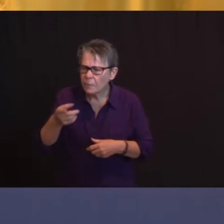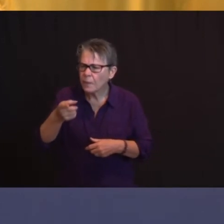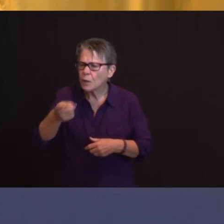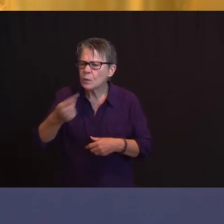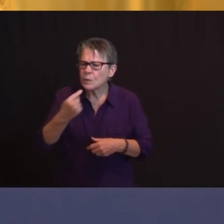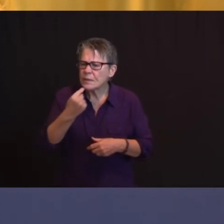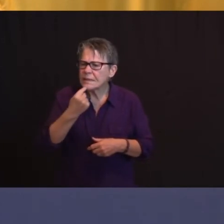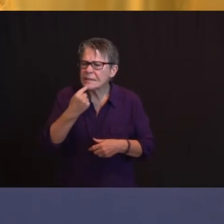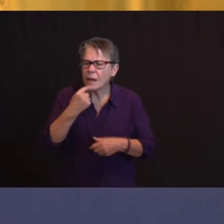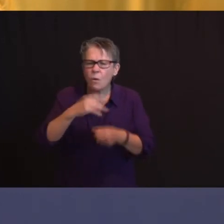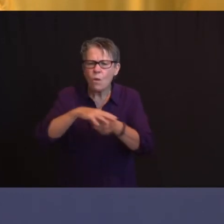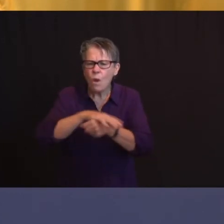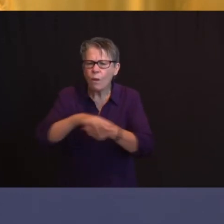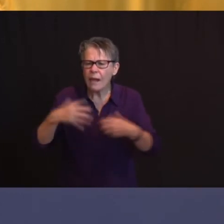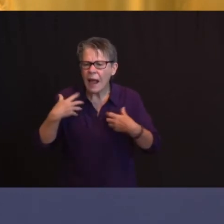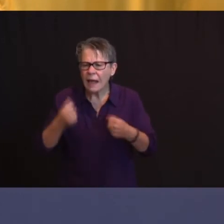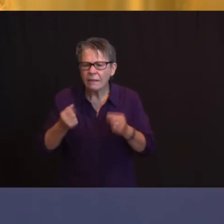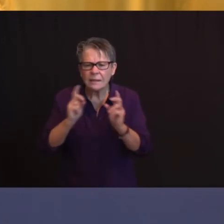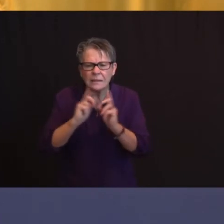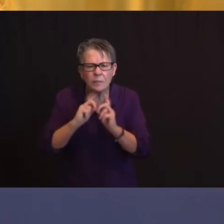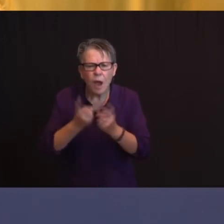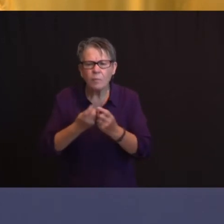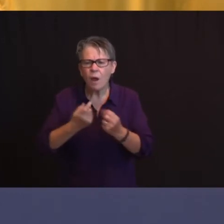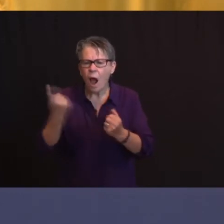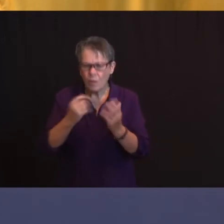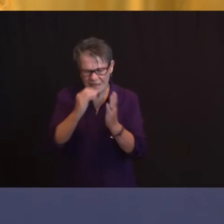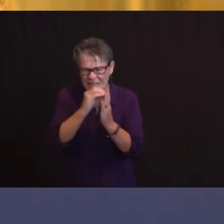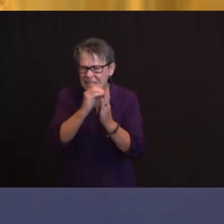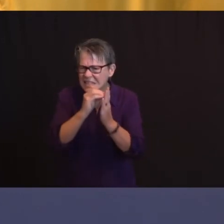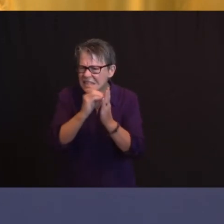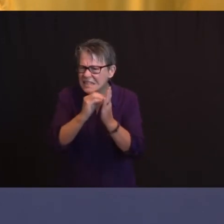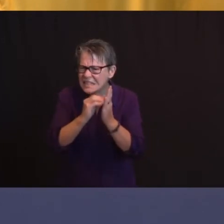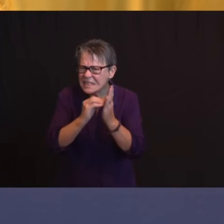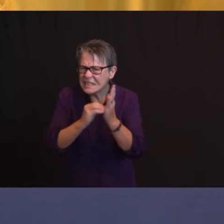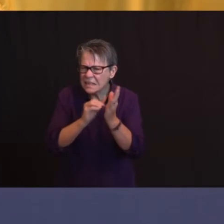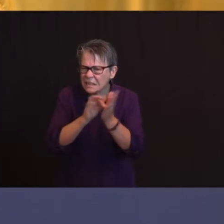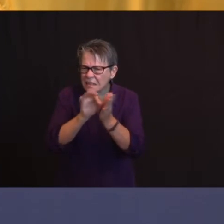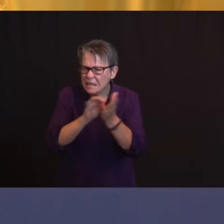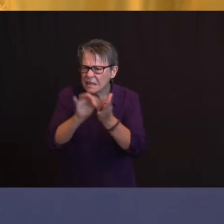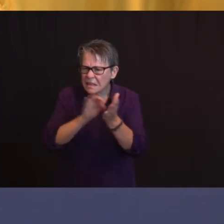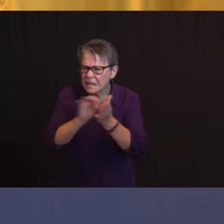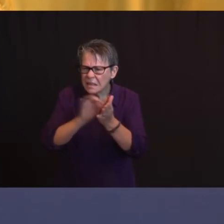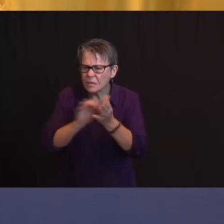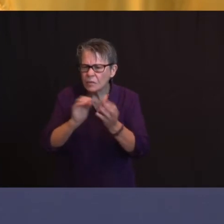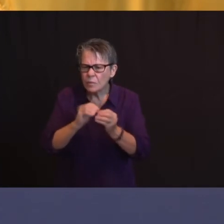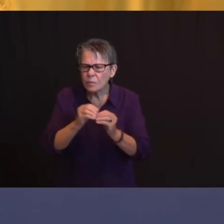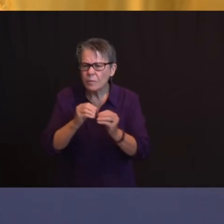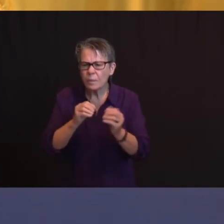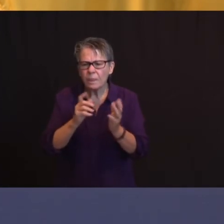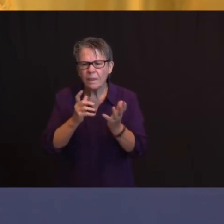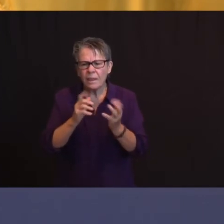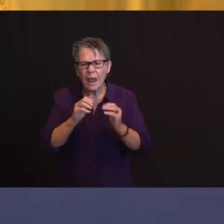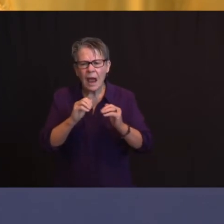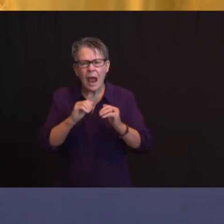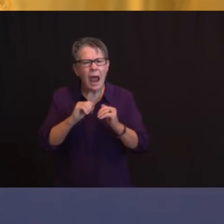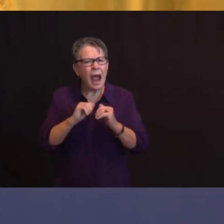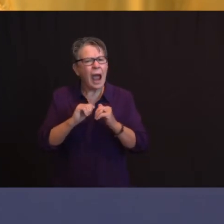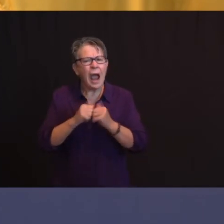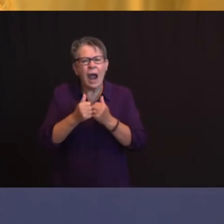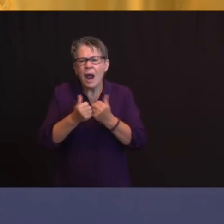be very complete in their record keeping, but what benefit does the public get in that number that we see every day at this